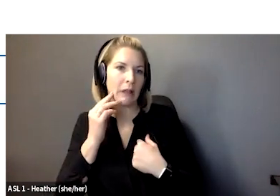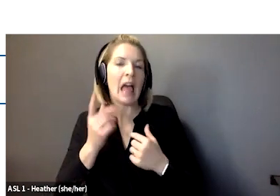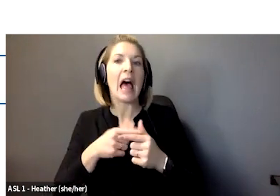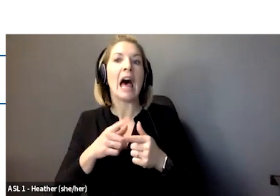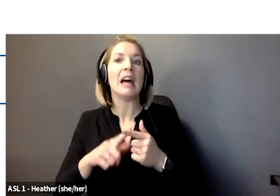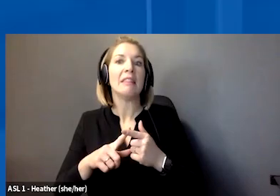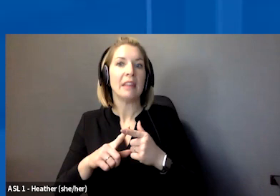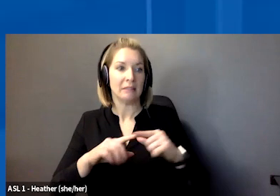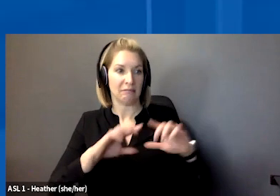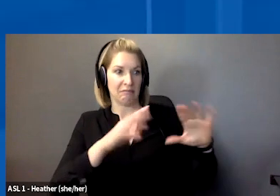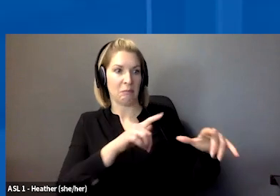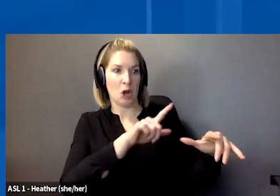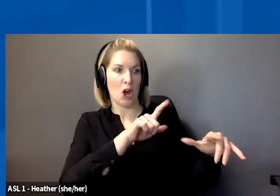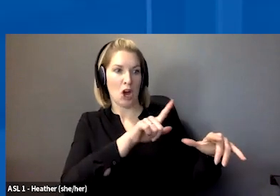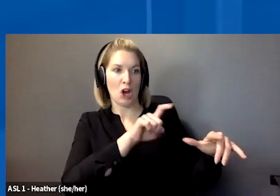survey.